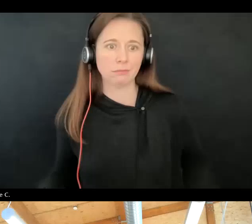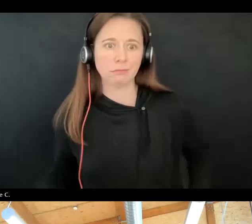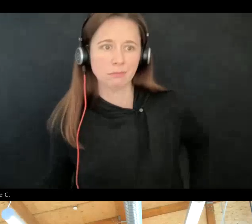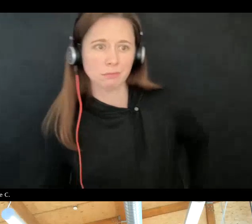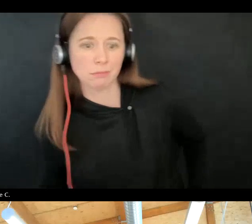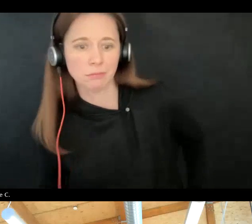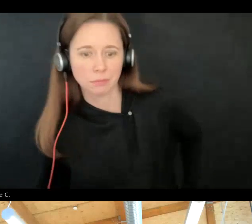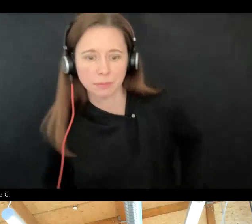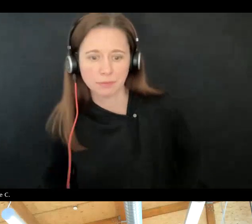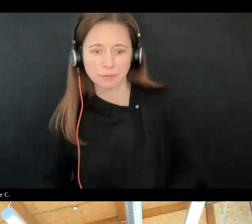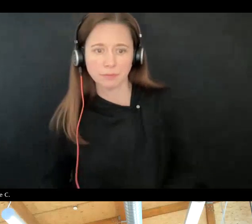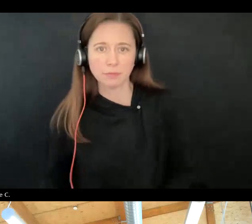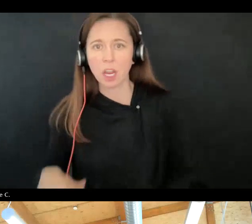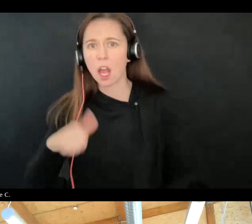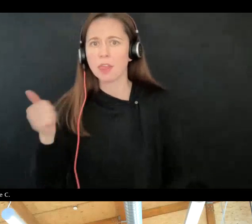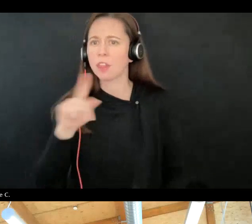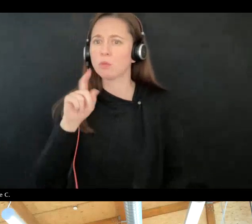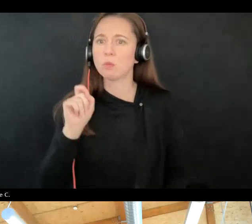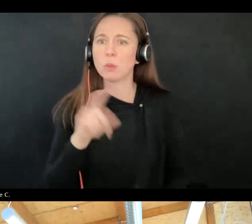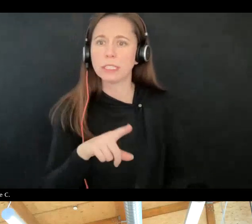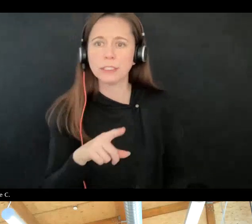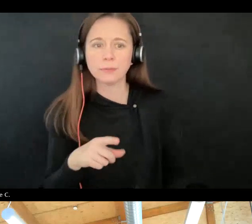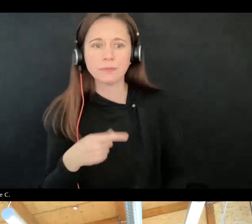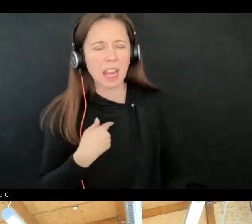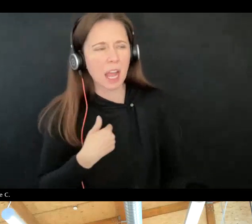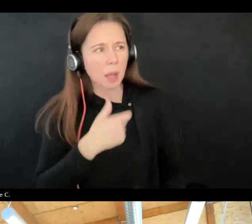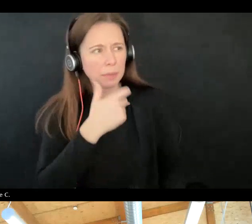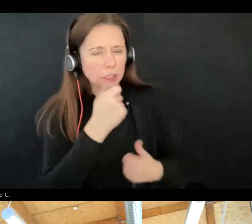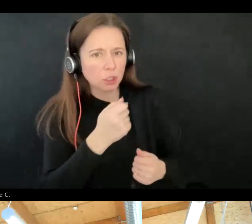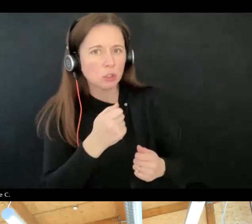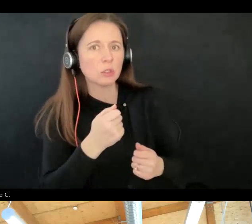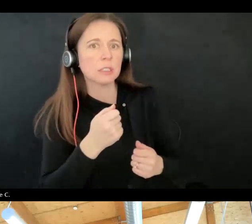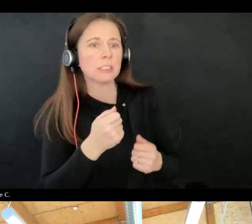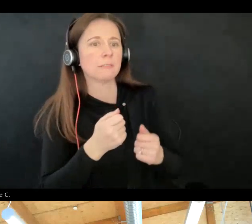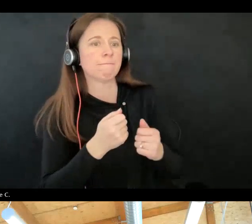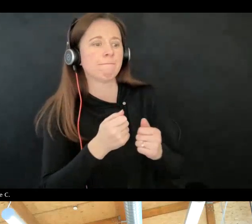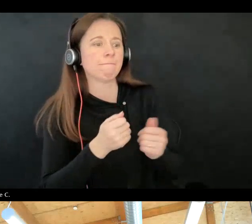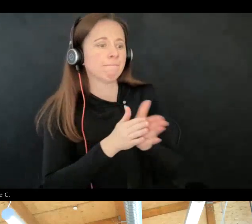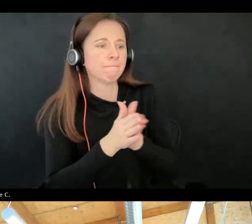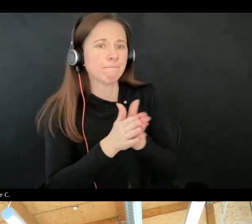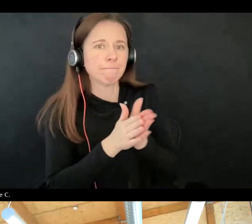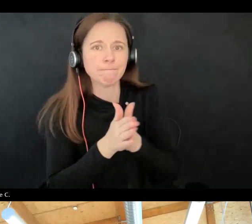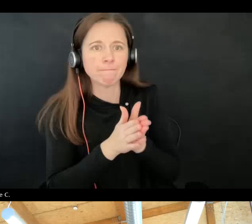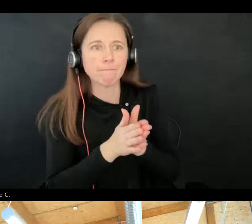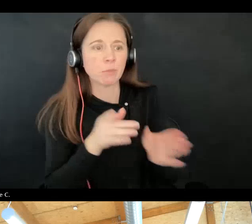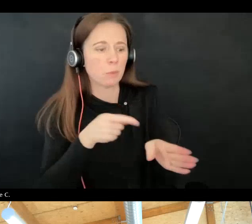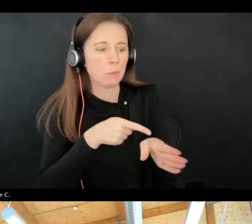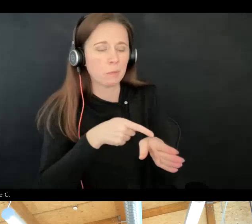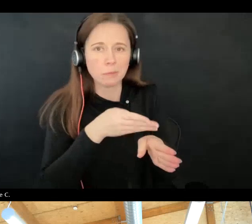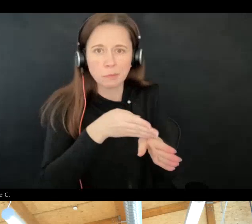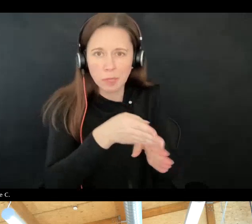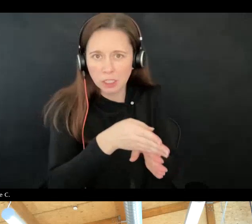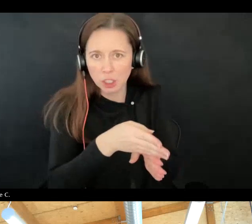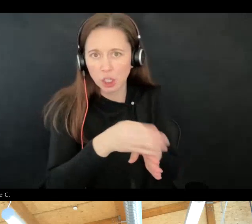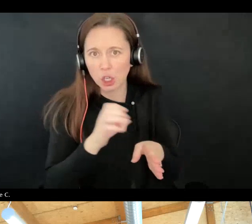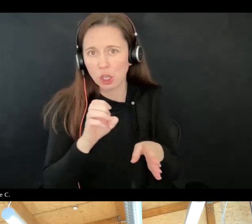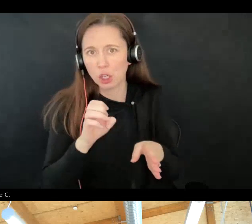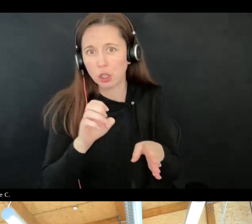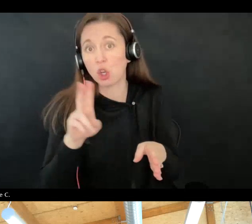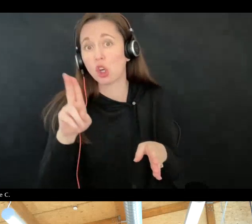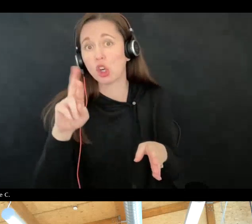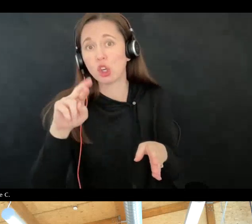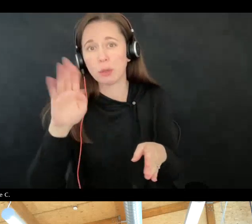Here's another question. I'm really interested in pursuing a career in urban design. I was wondering if there's anything you think is important to see incorporated